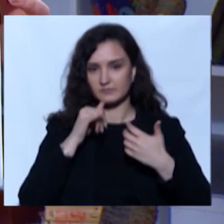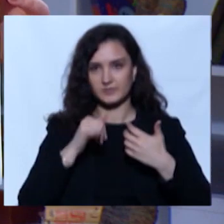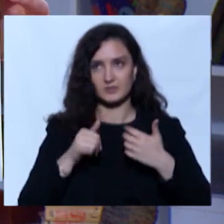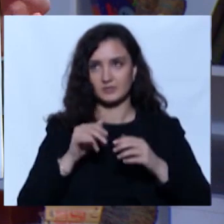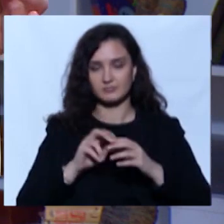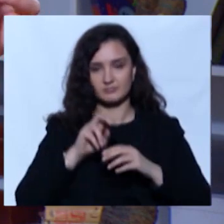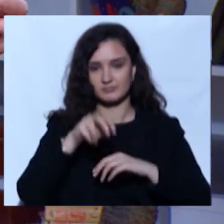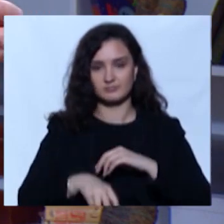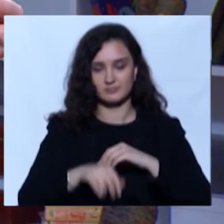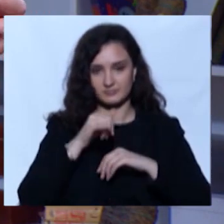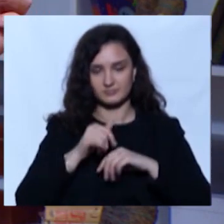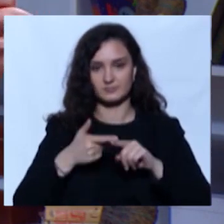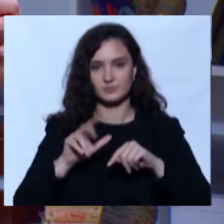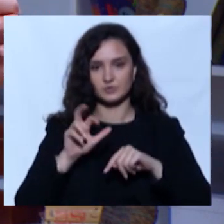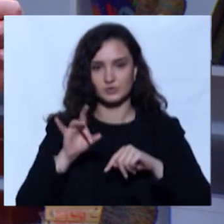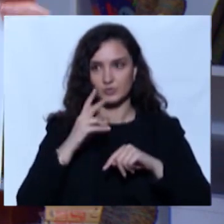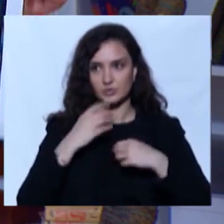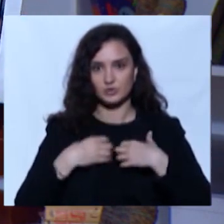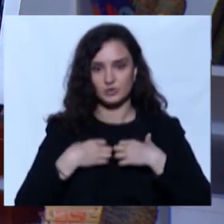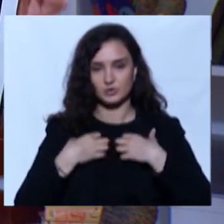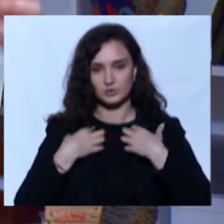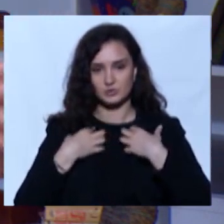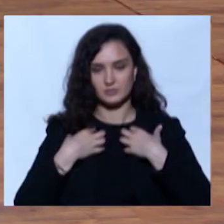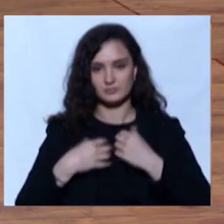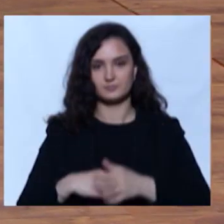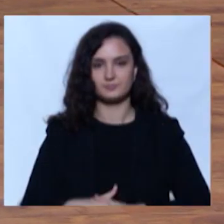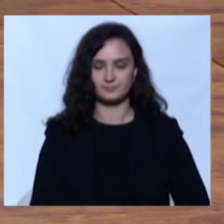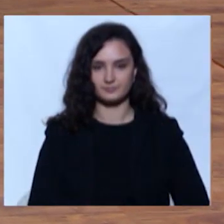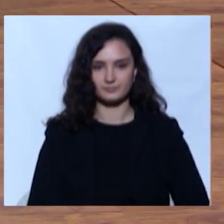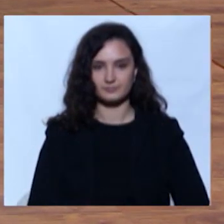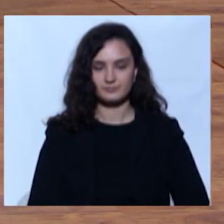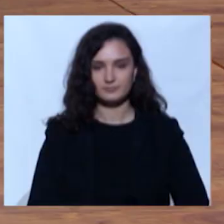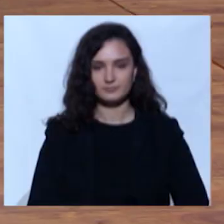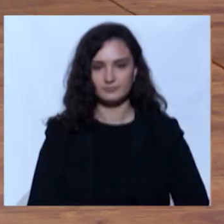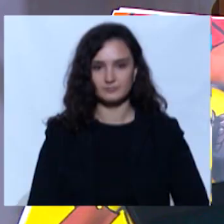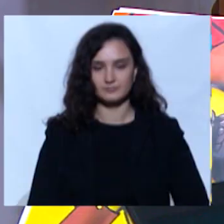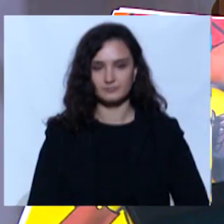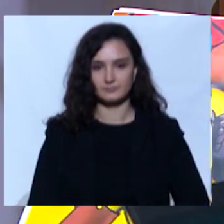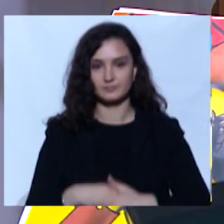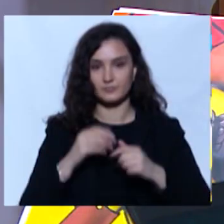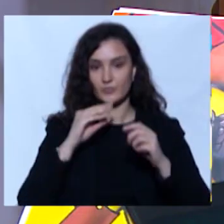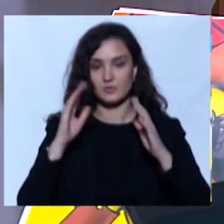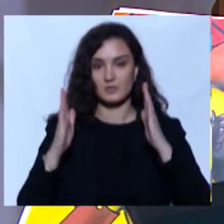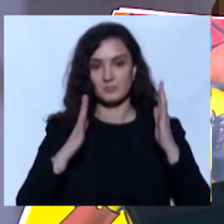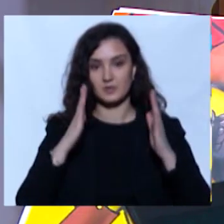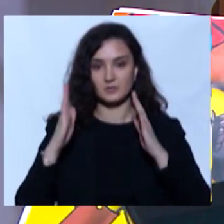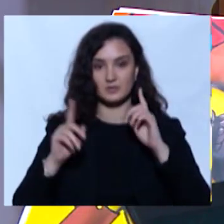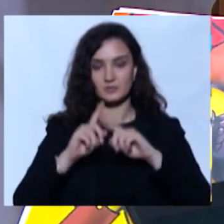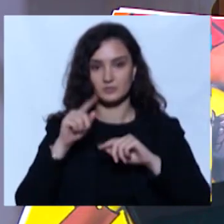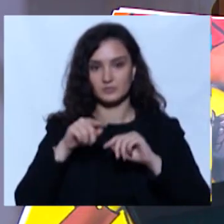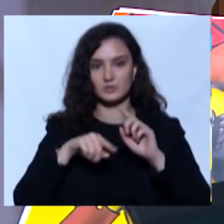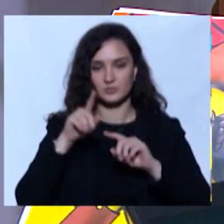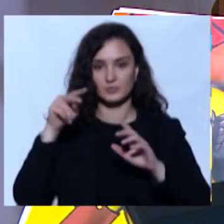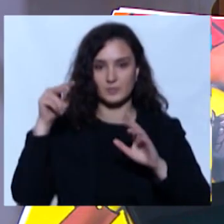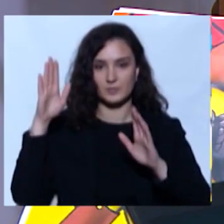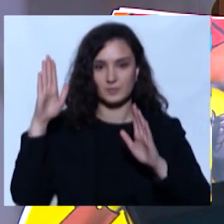sky. George was scared. When the wind slowed, George began to come